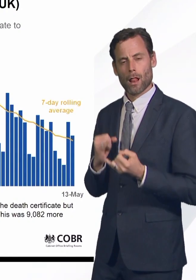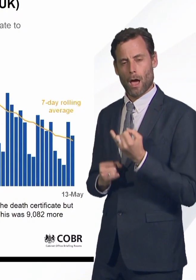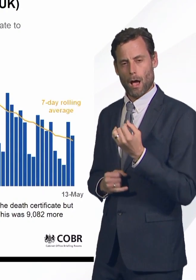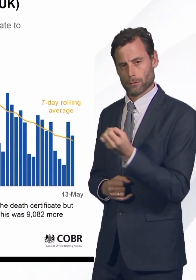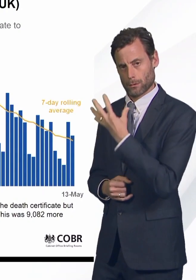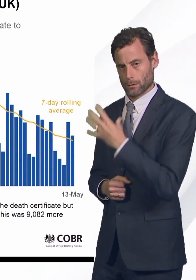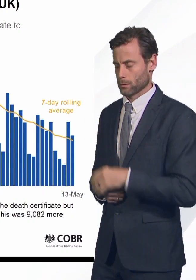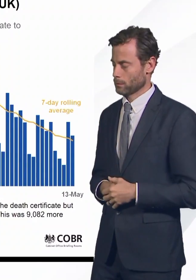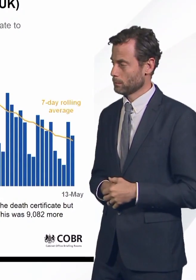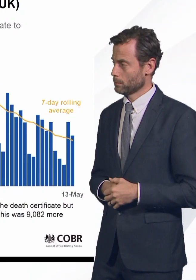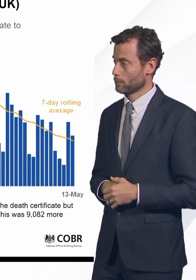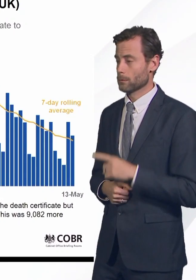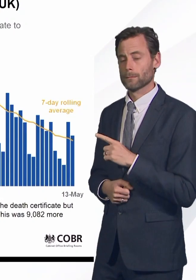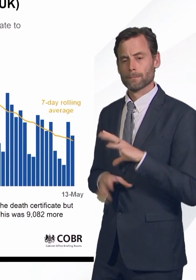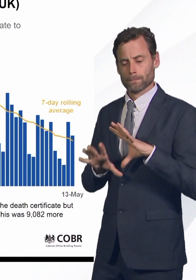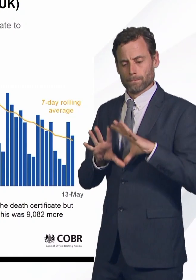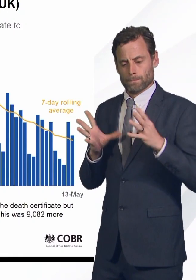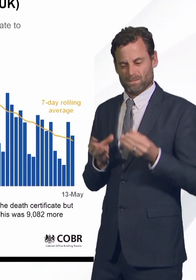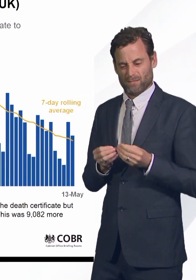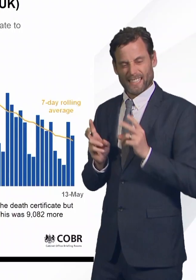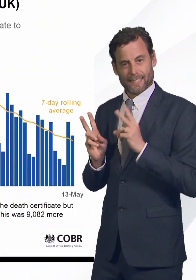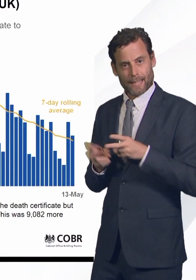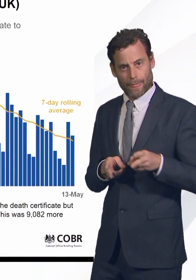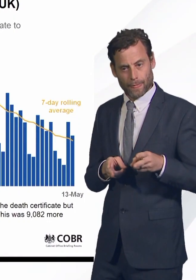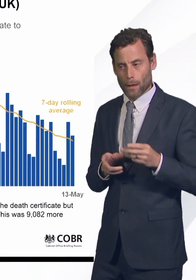the confirmed deaths from every